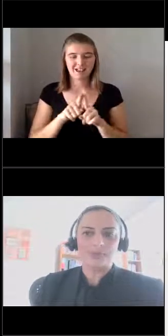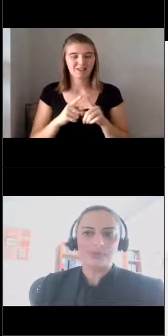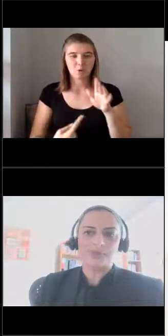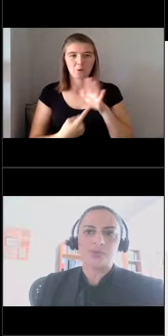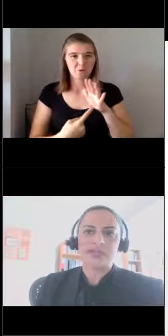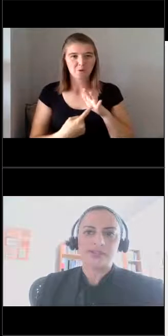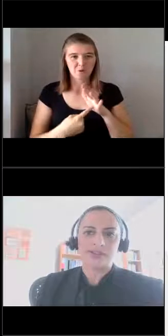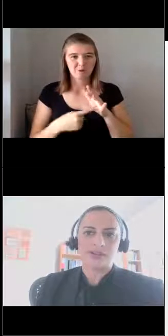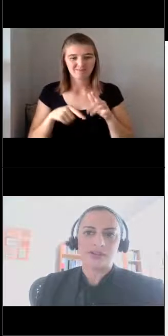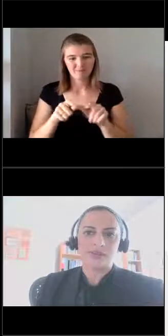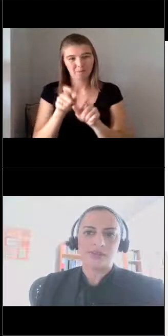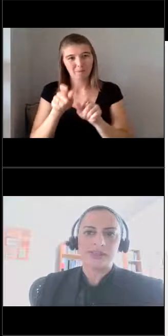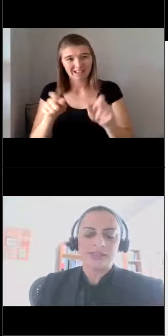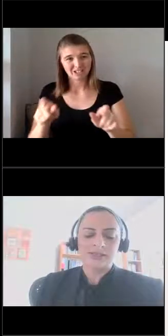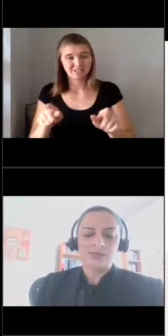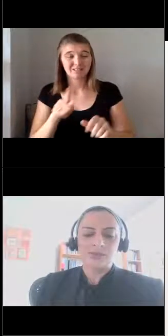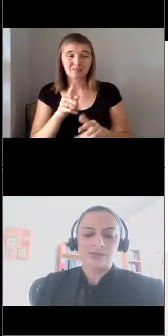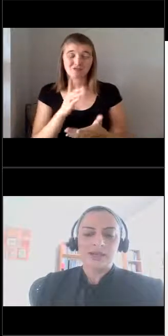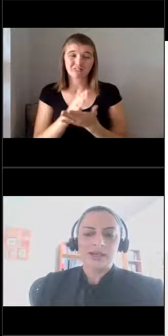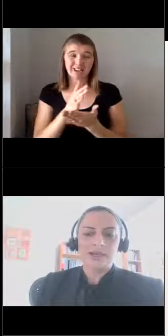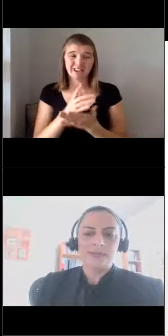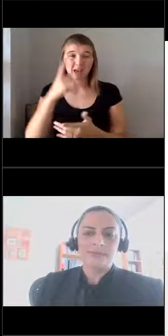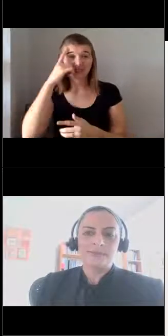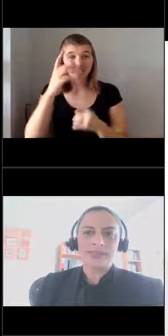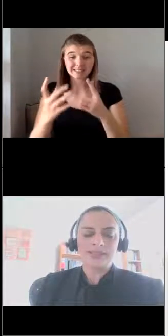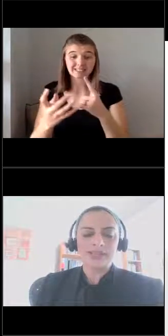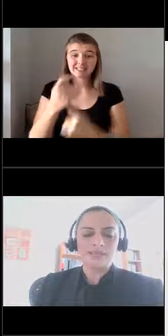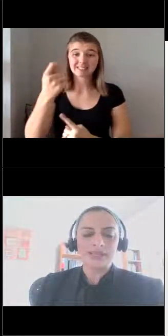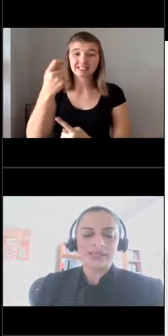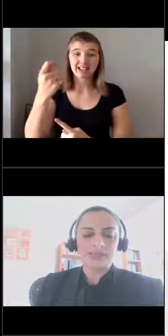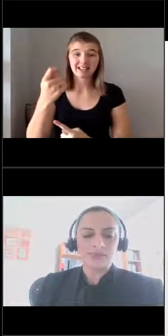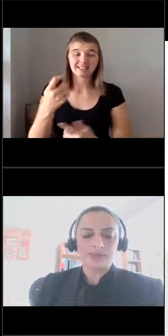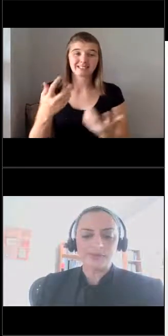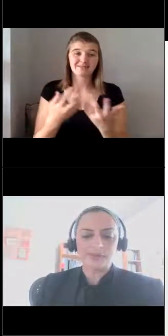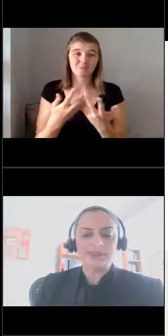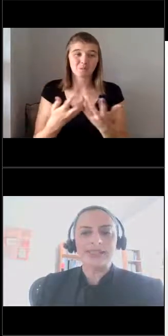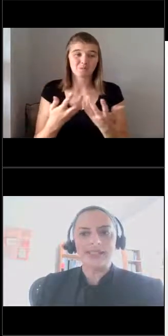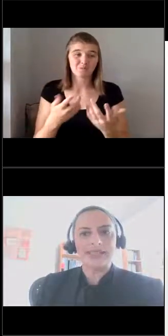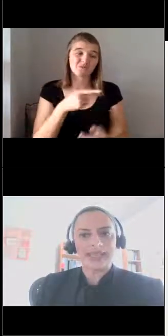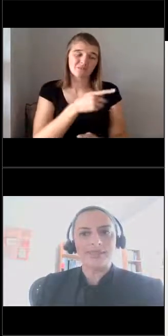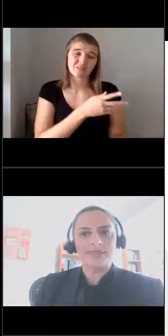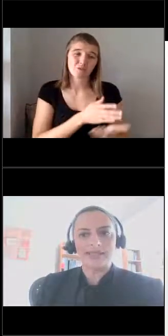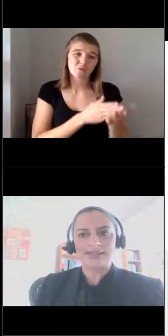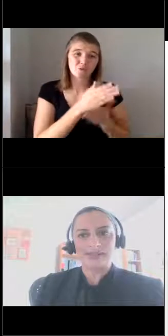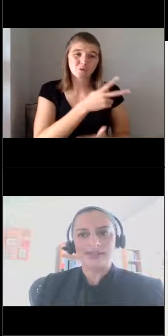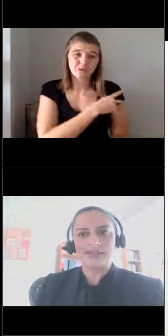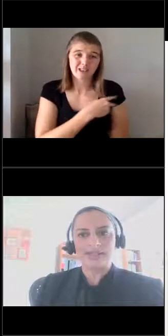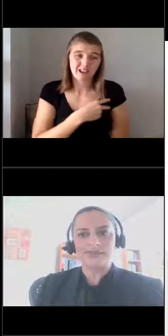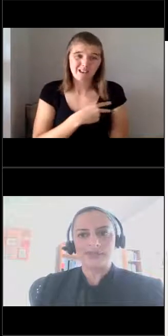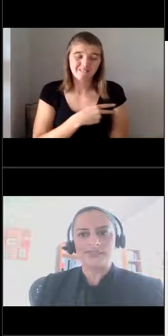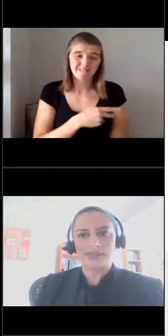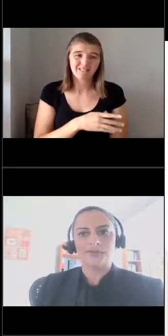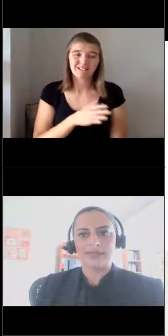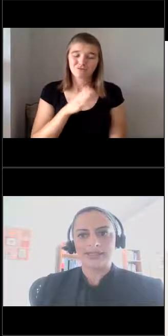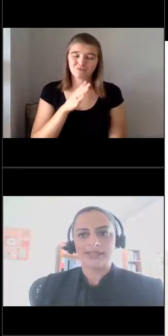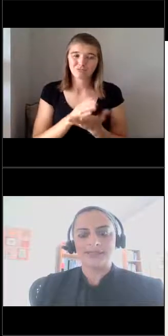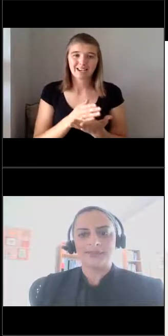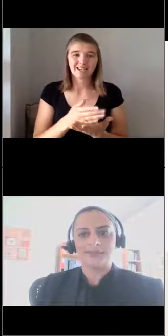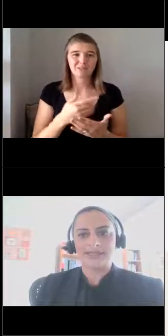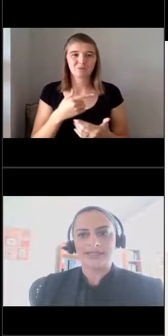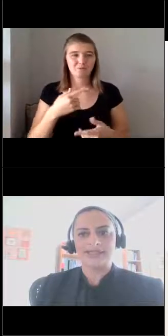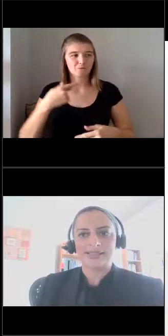is possible without our staff. So, it's really reinforced the need to be empathetic to the needs of our staff